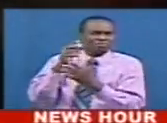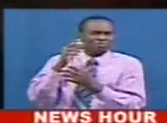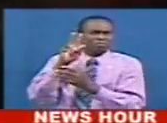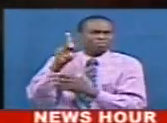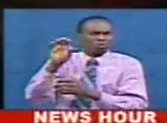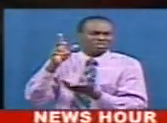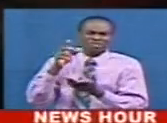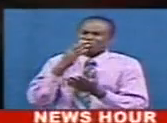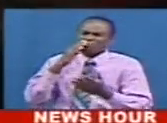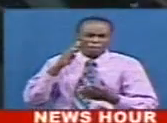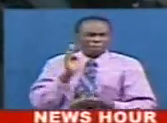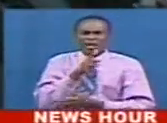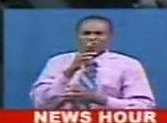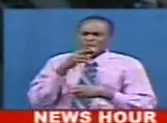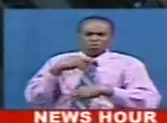takes a lot of my time.